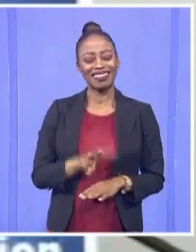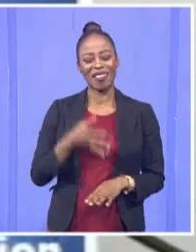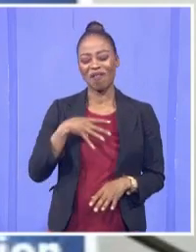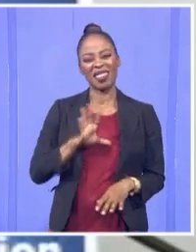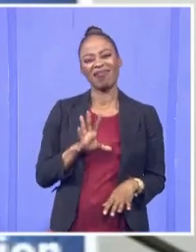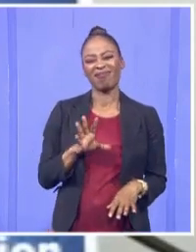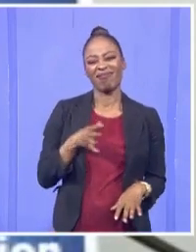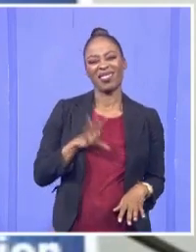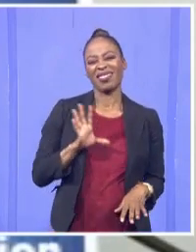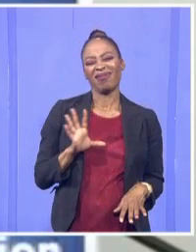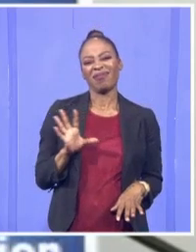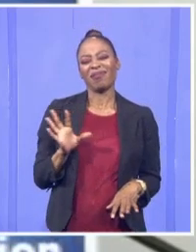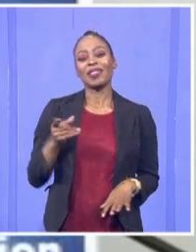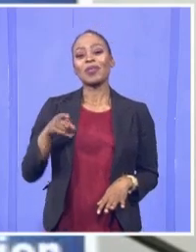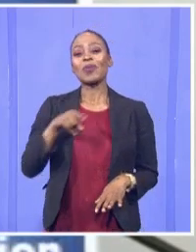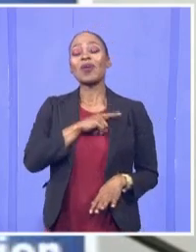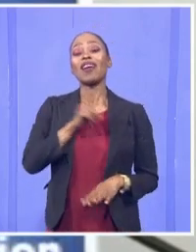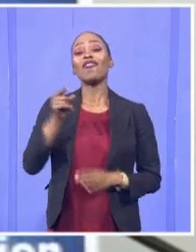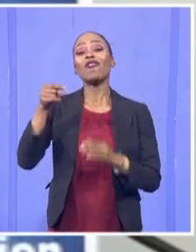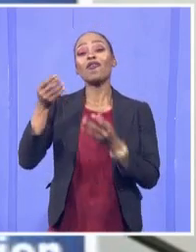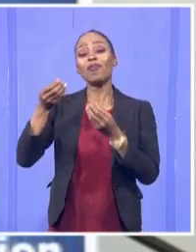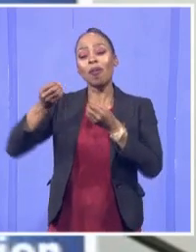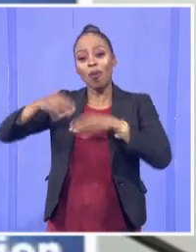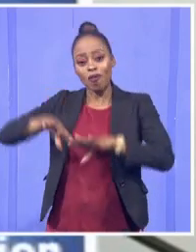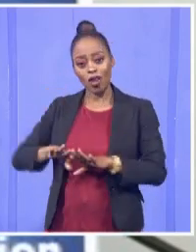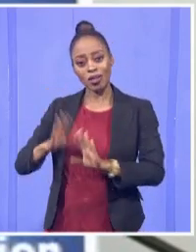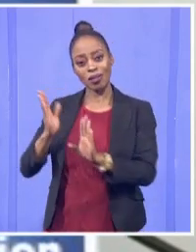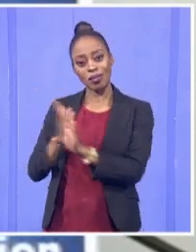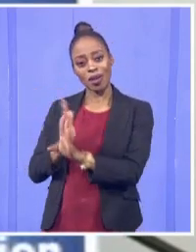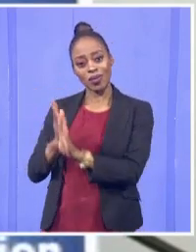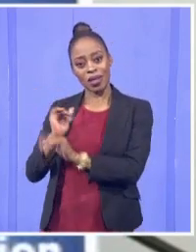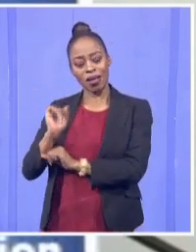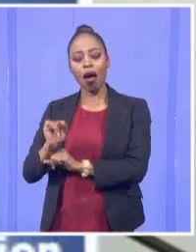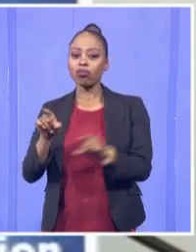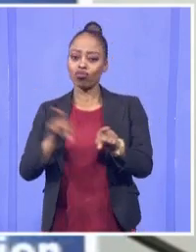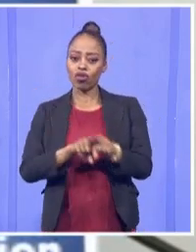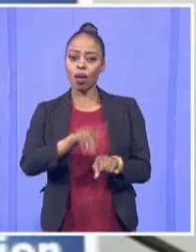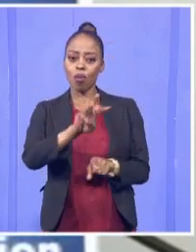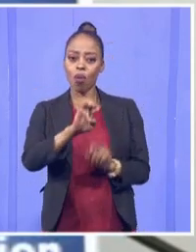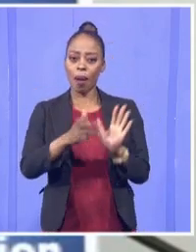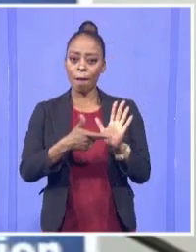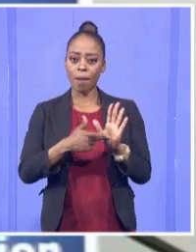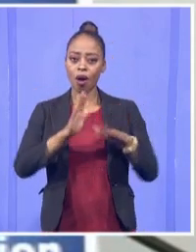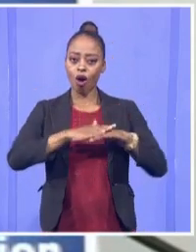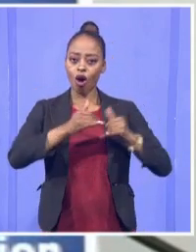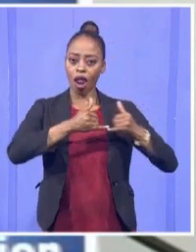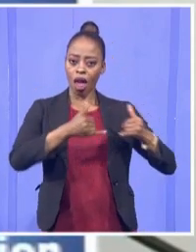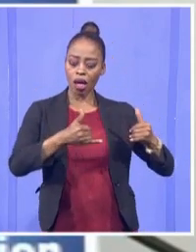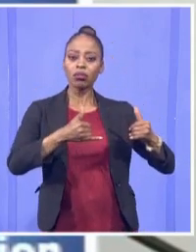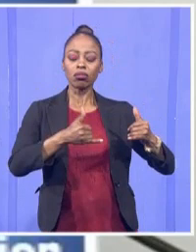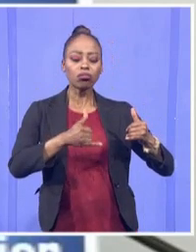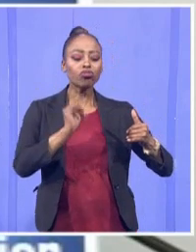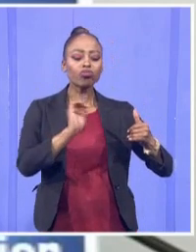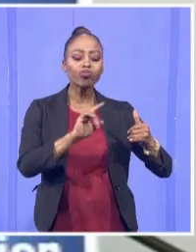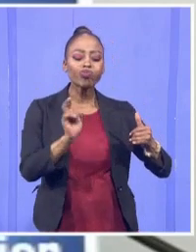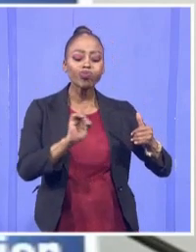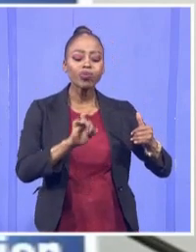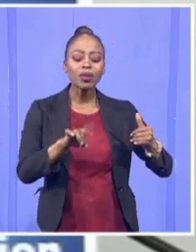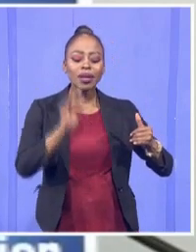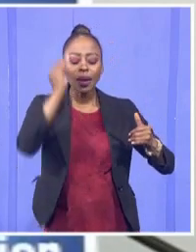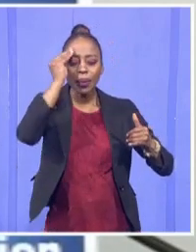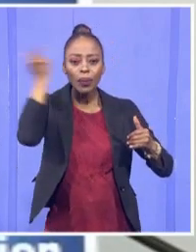But if you have lost your password, you go to the same website and you click on forgot